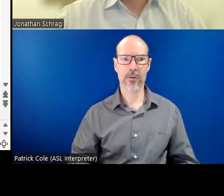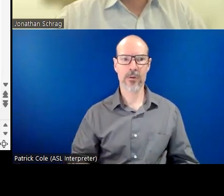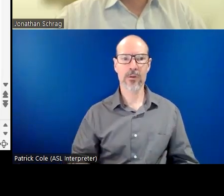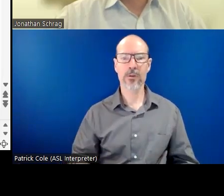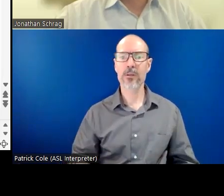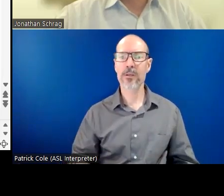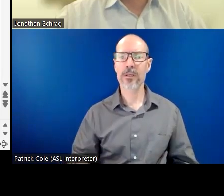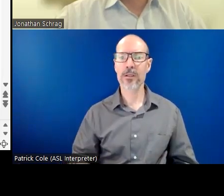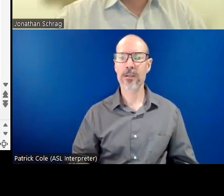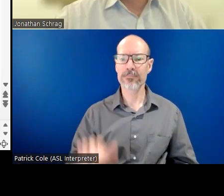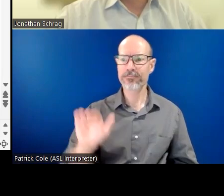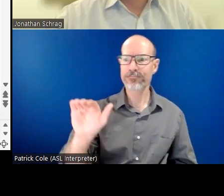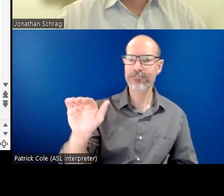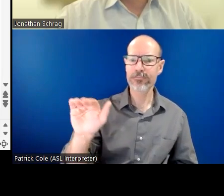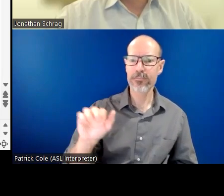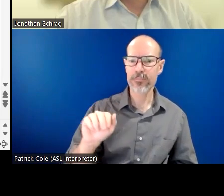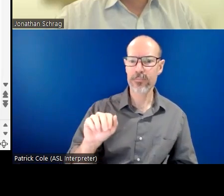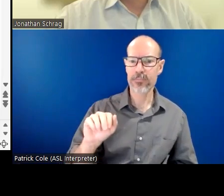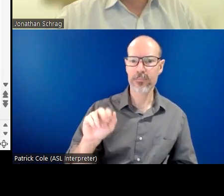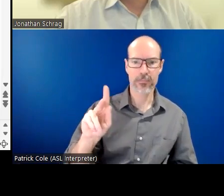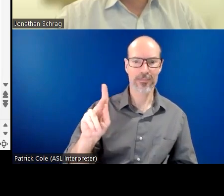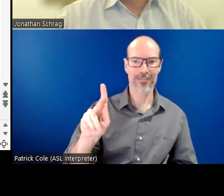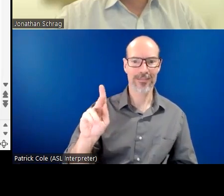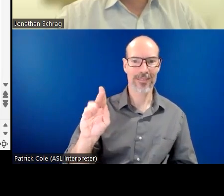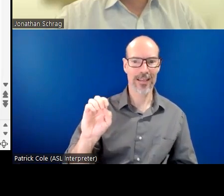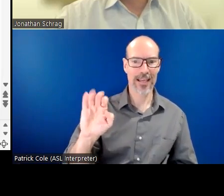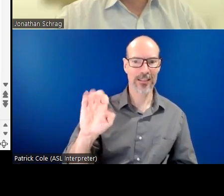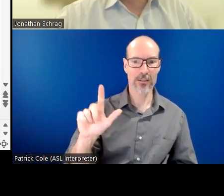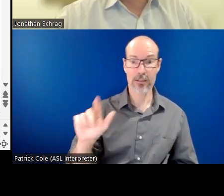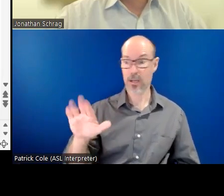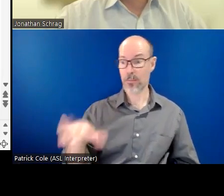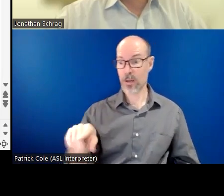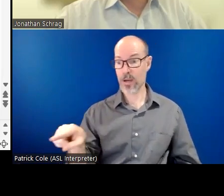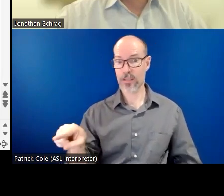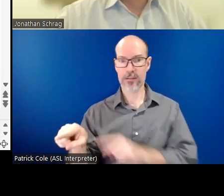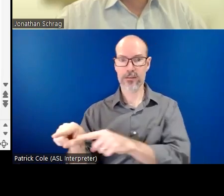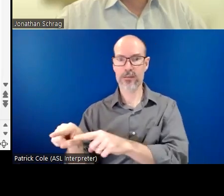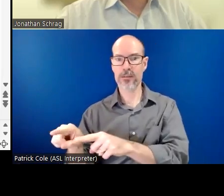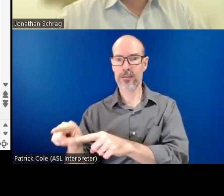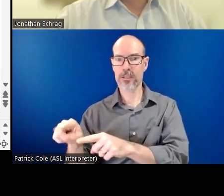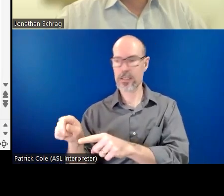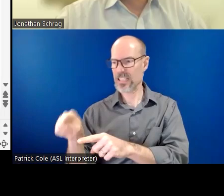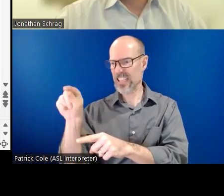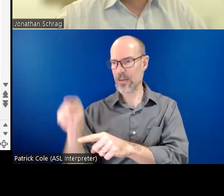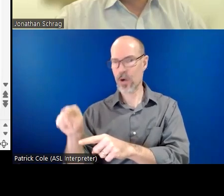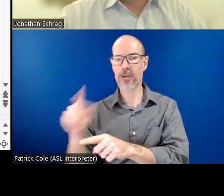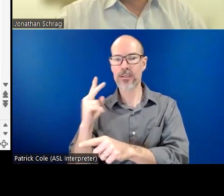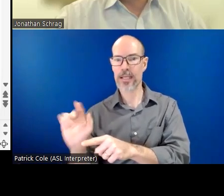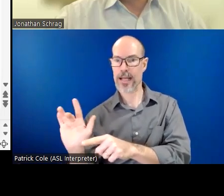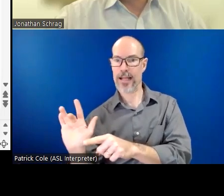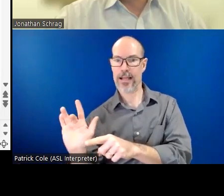If you go ahead, Castle. If you go to the bottom right, there's right next to the slider bar.